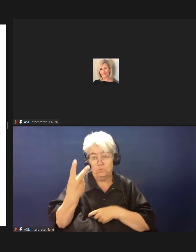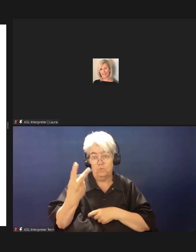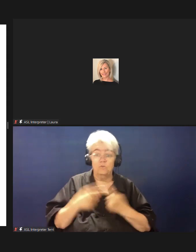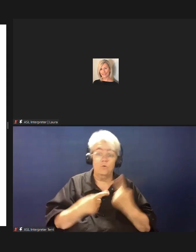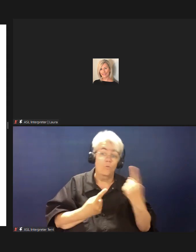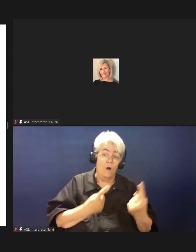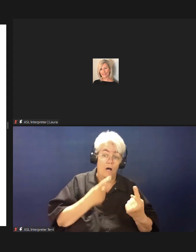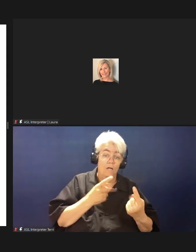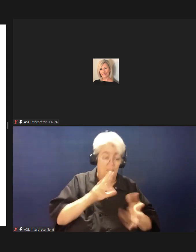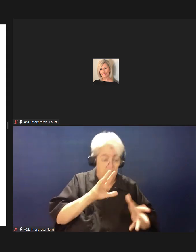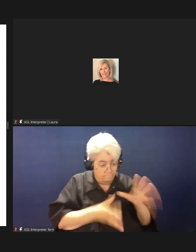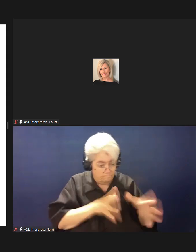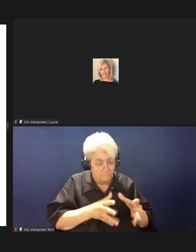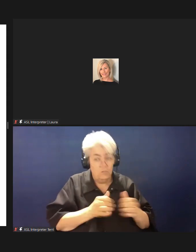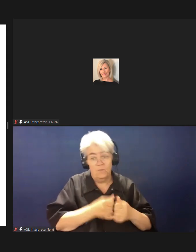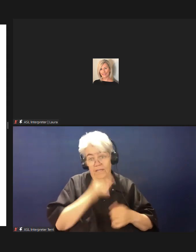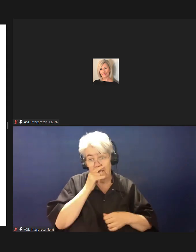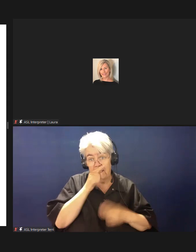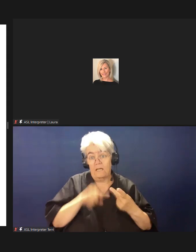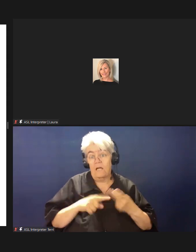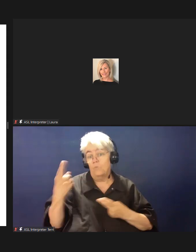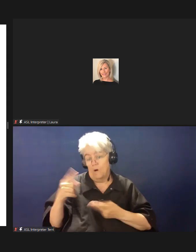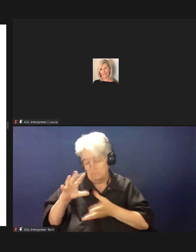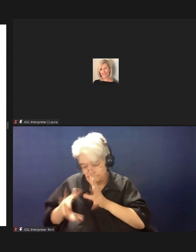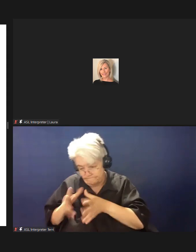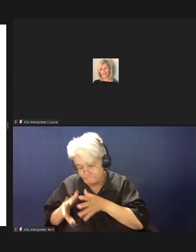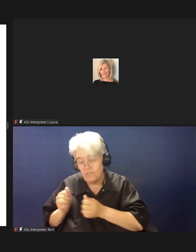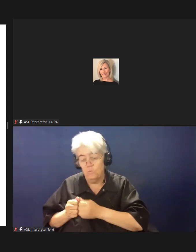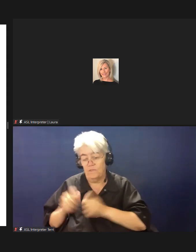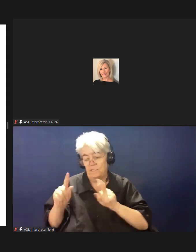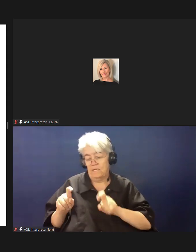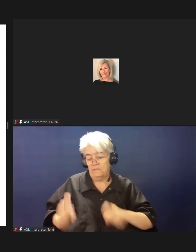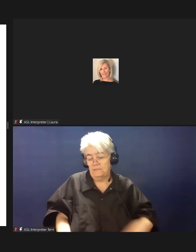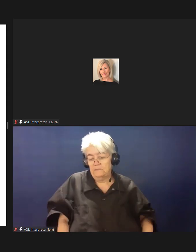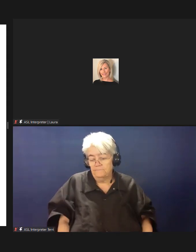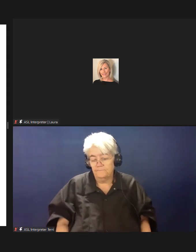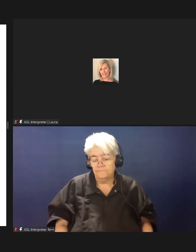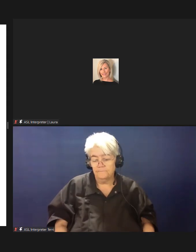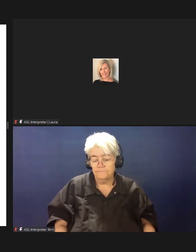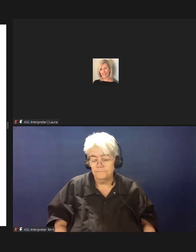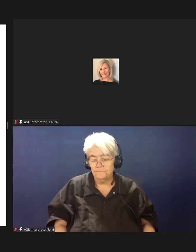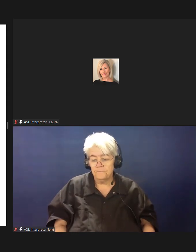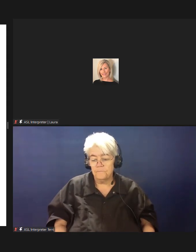the child while the other one is focused on completing the screening.